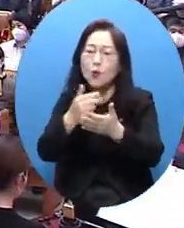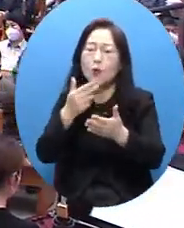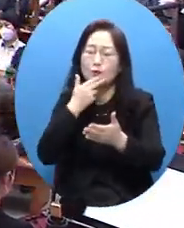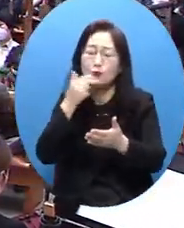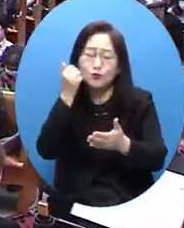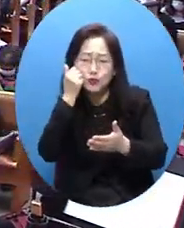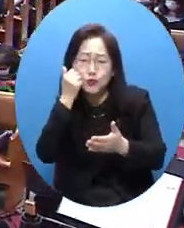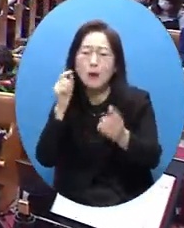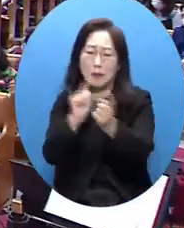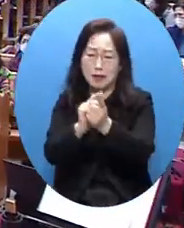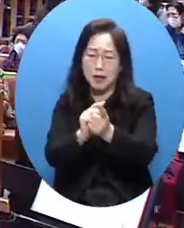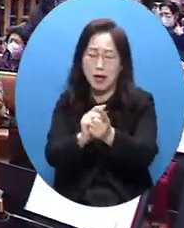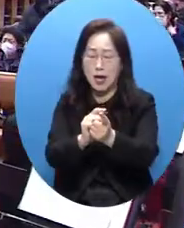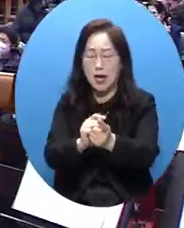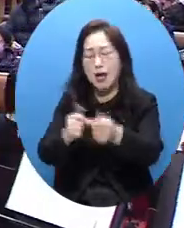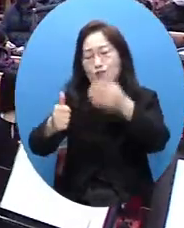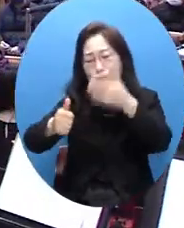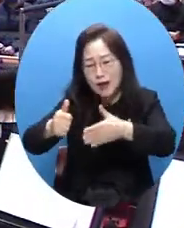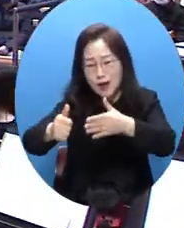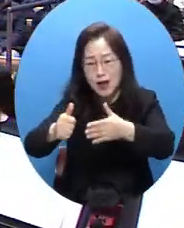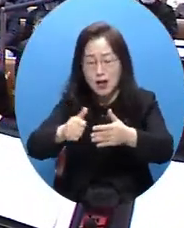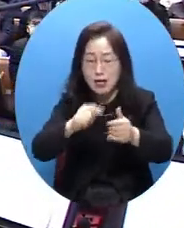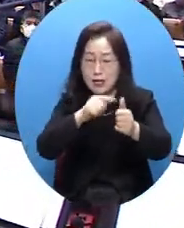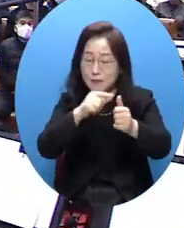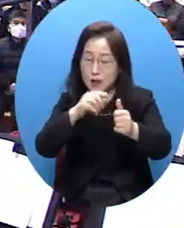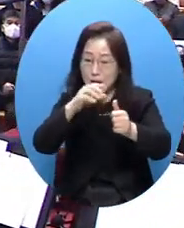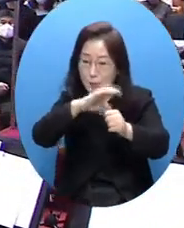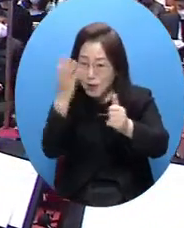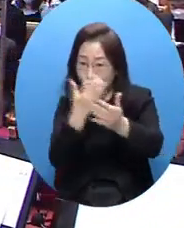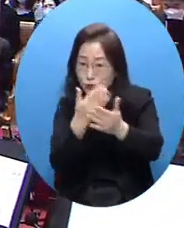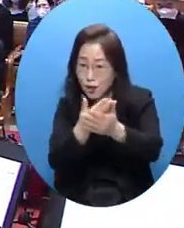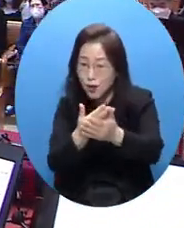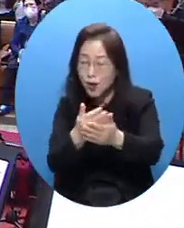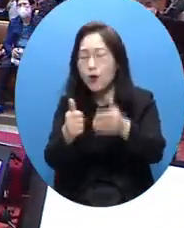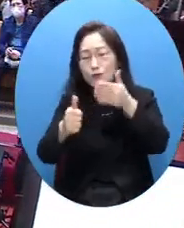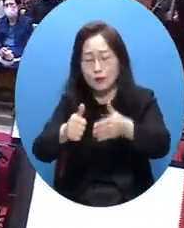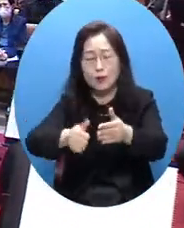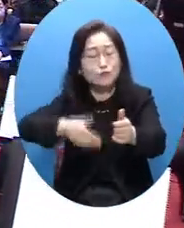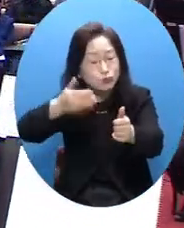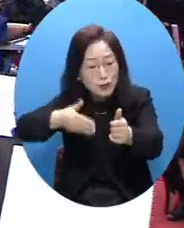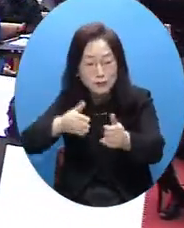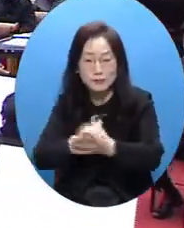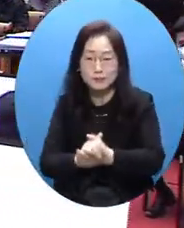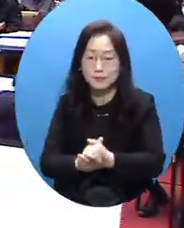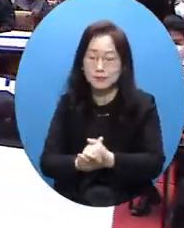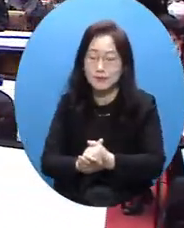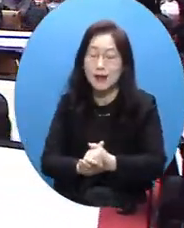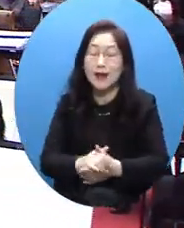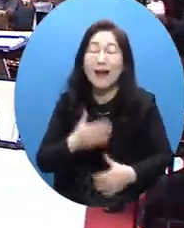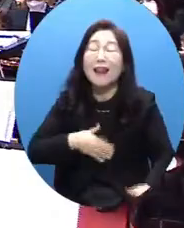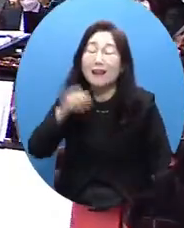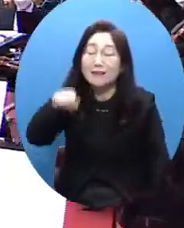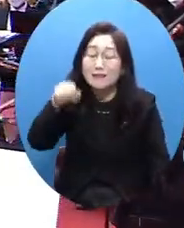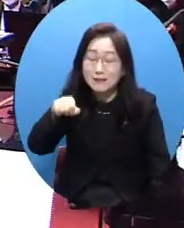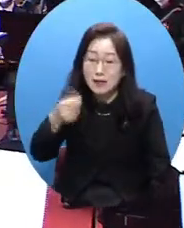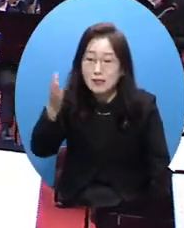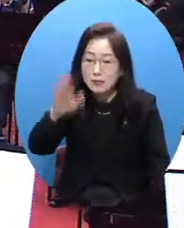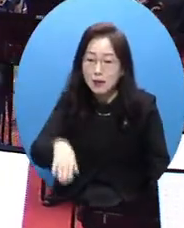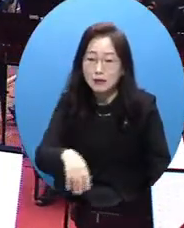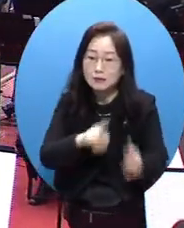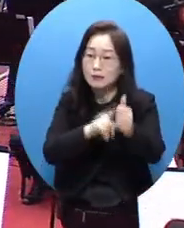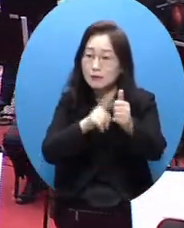I have enough I'm not guilty please just tell him to let me out of this prison